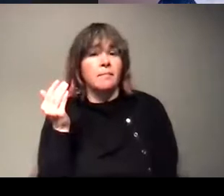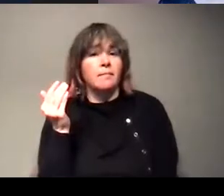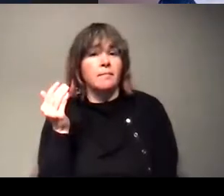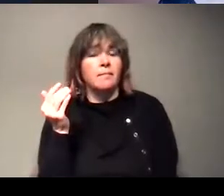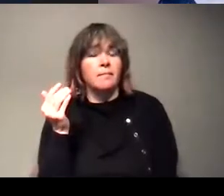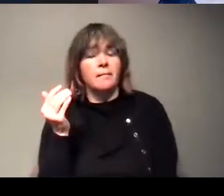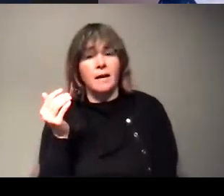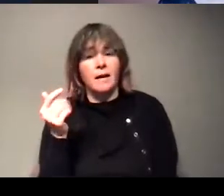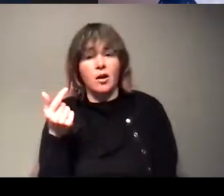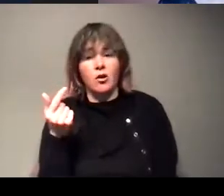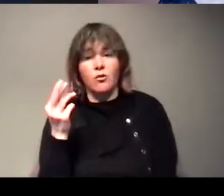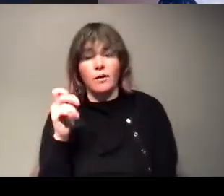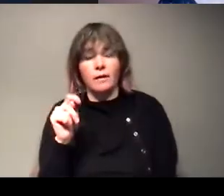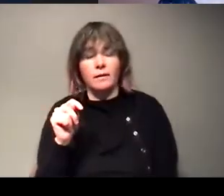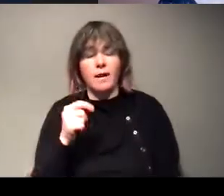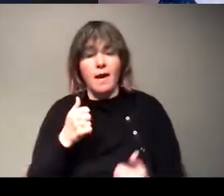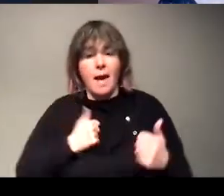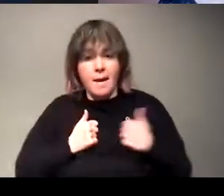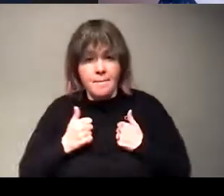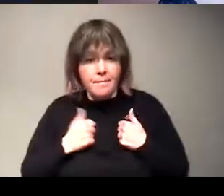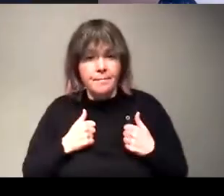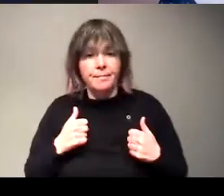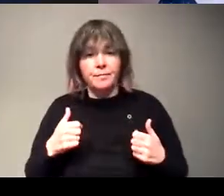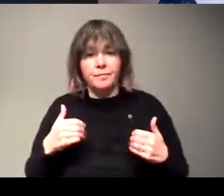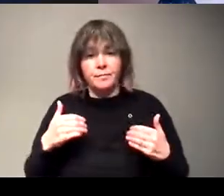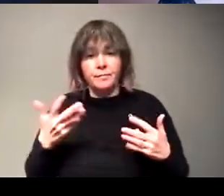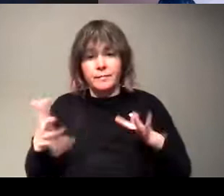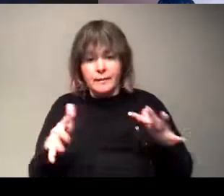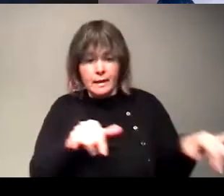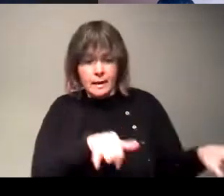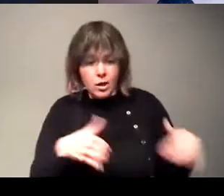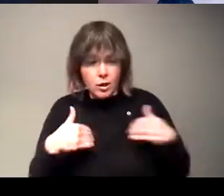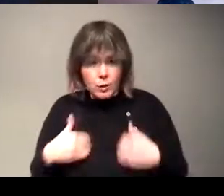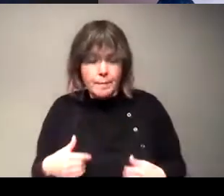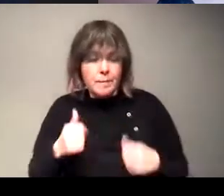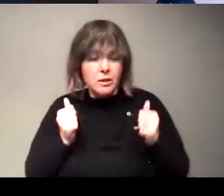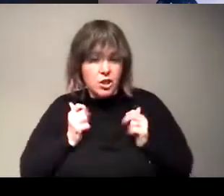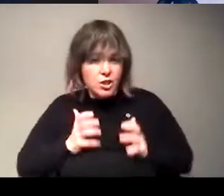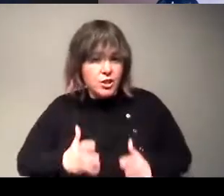know, humanoid, tall, furry, very furry and everything.